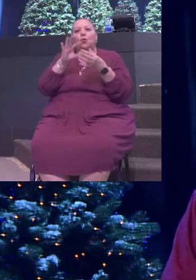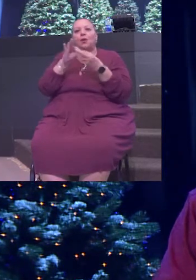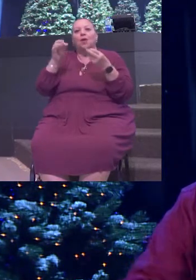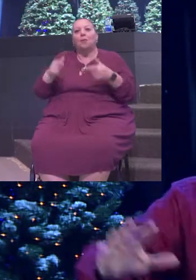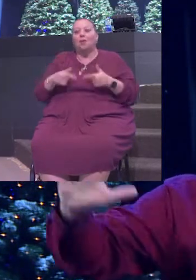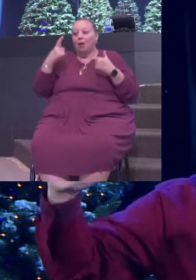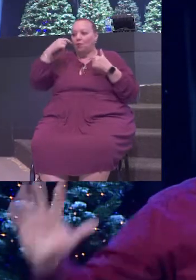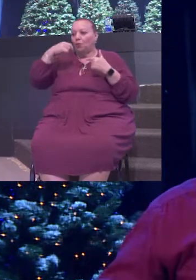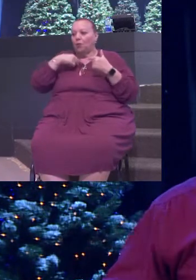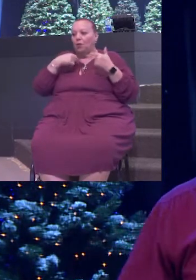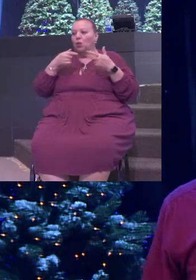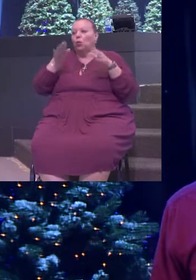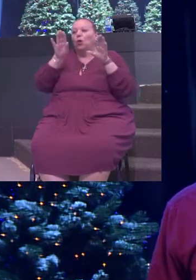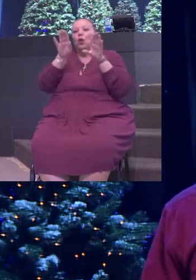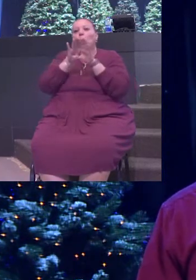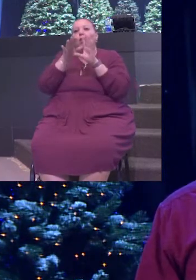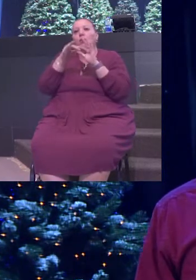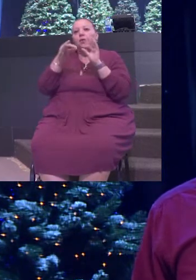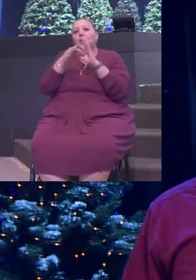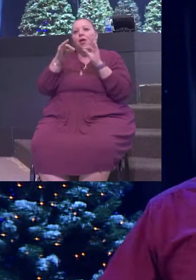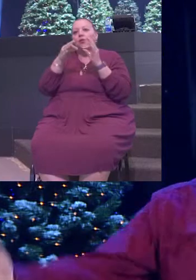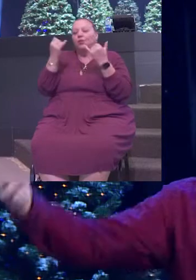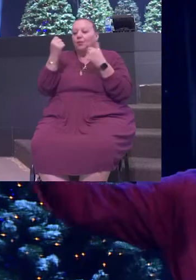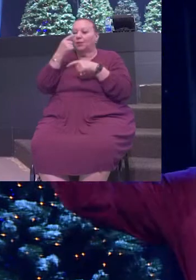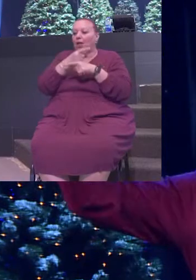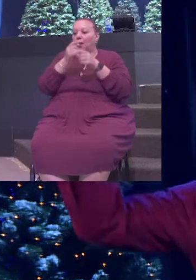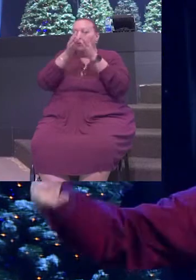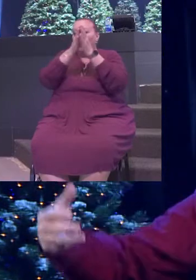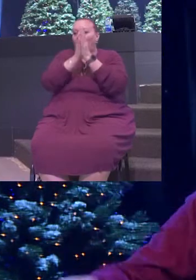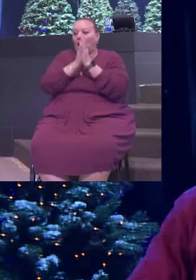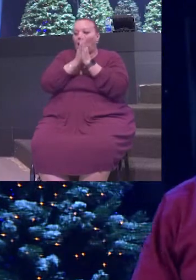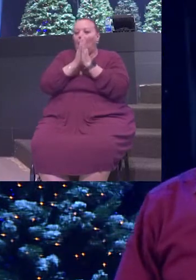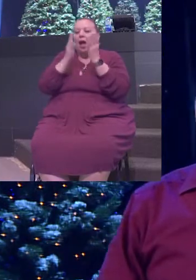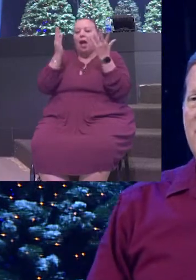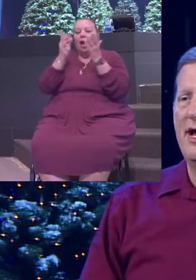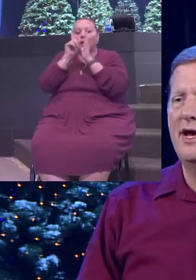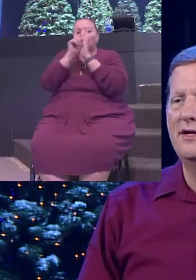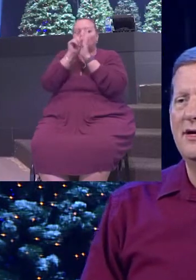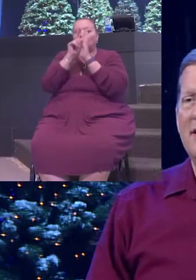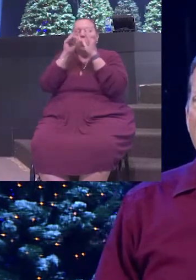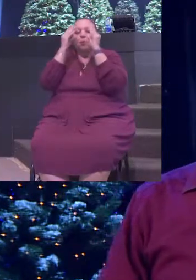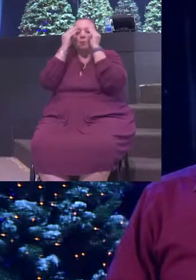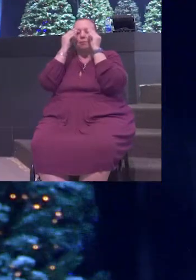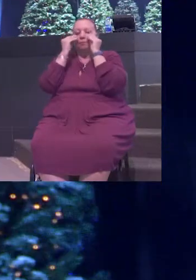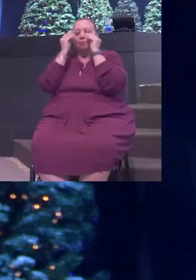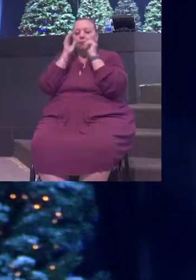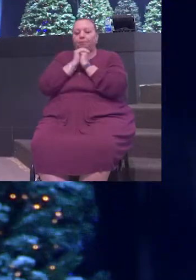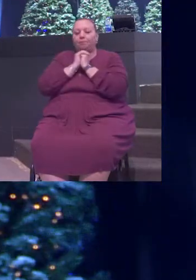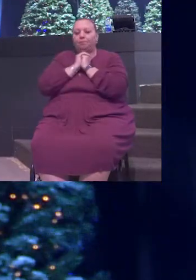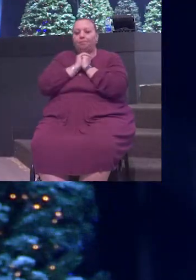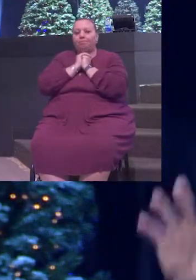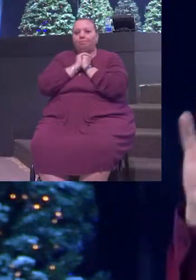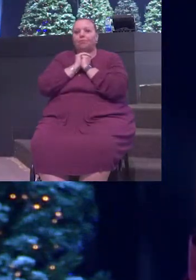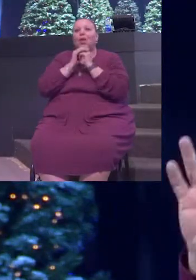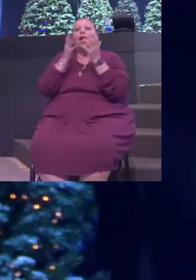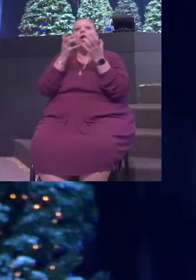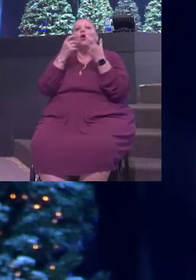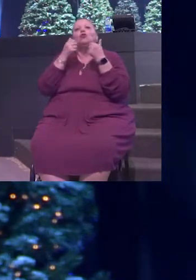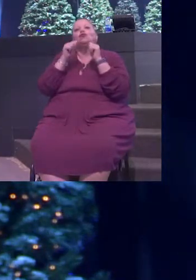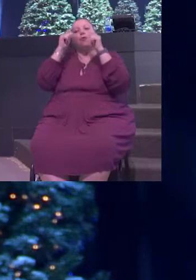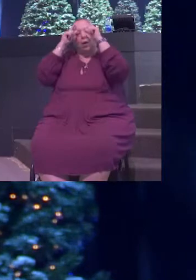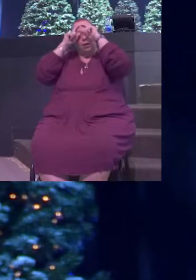what I'm gonna do as we close this message today, I'm just gonna ask if you would just close your eyes right where you're at. And then I just want you to